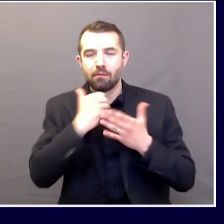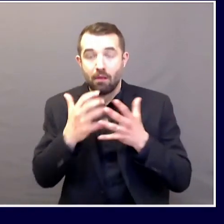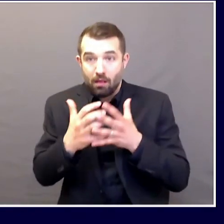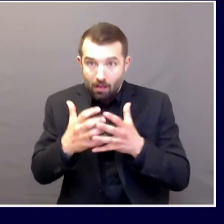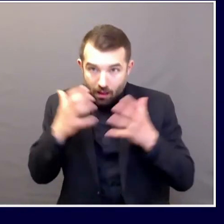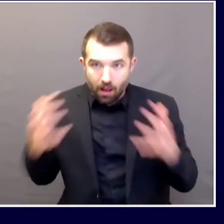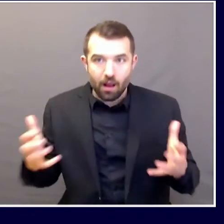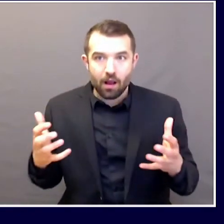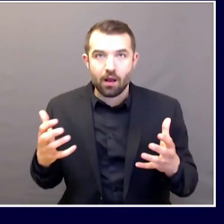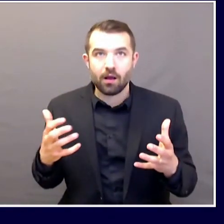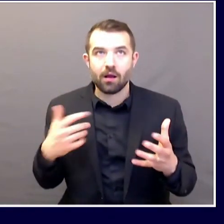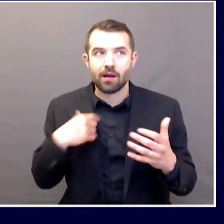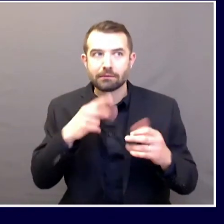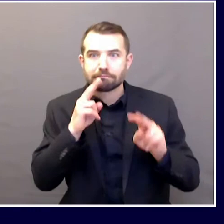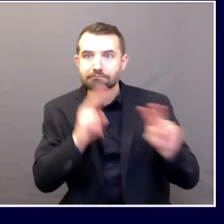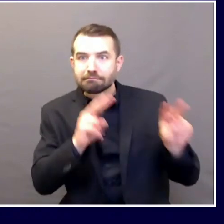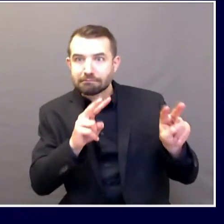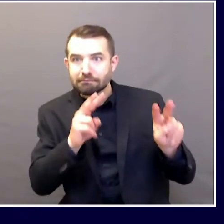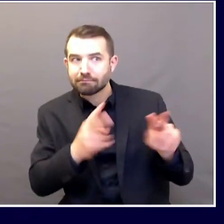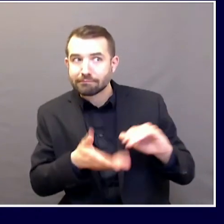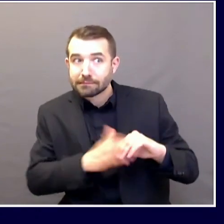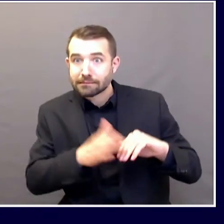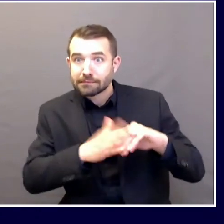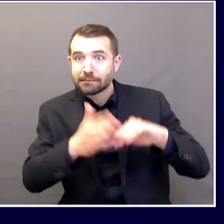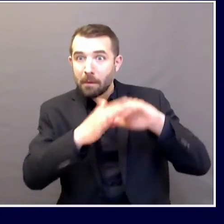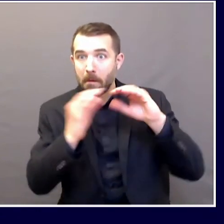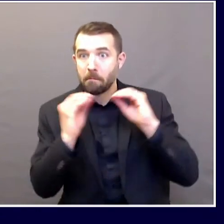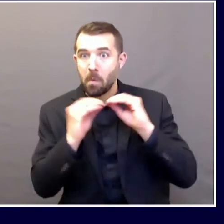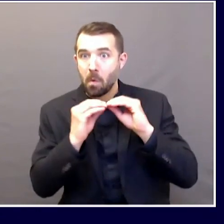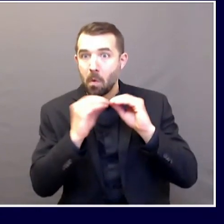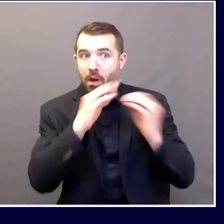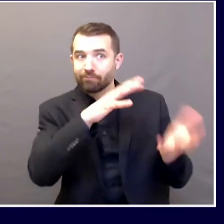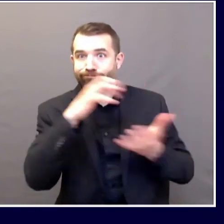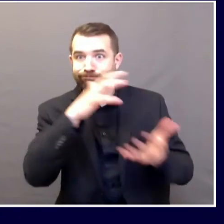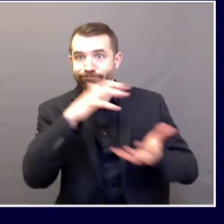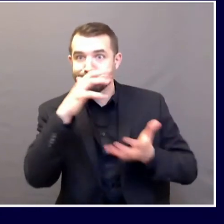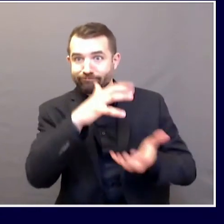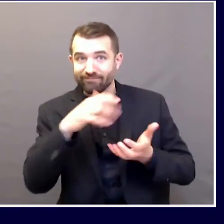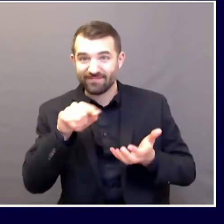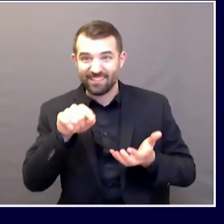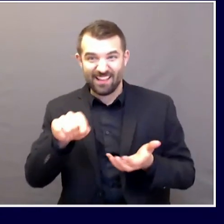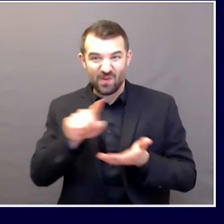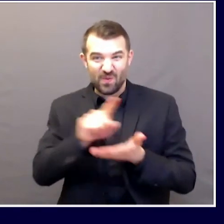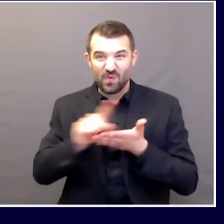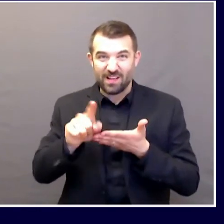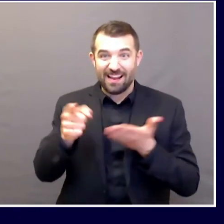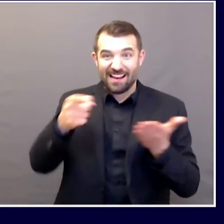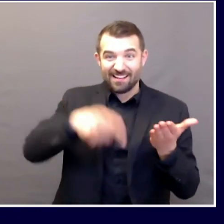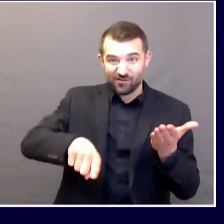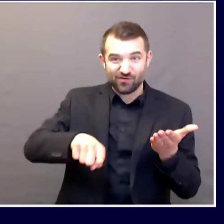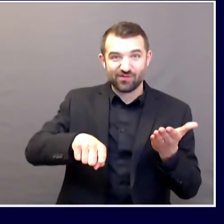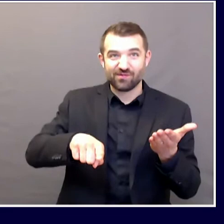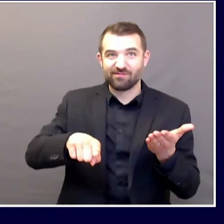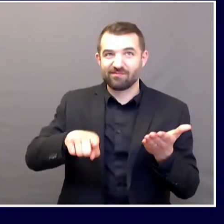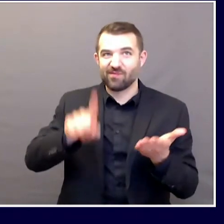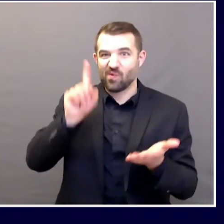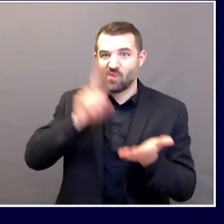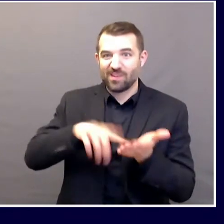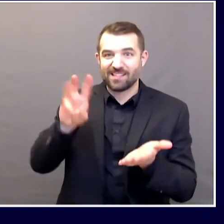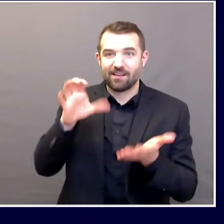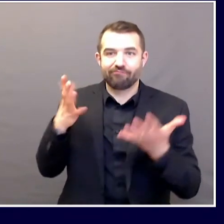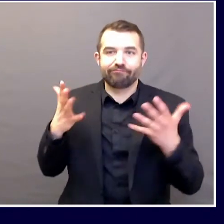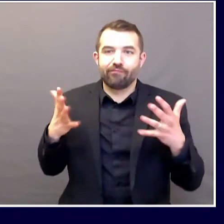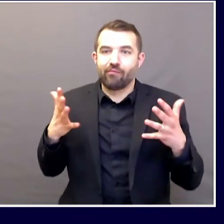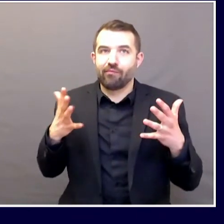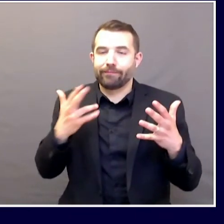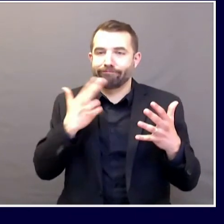that vaccine here in Maine. But for this week and next week, all we received was 1,600 doses. And the week before